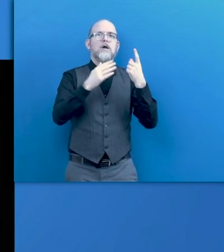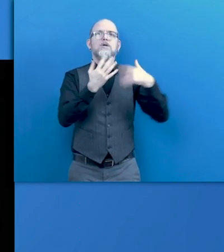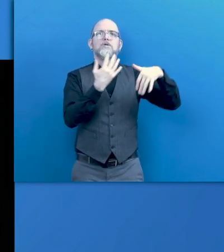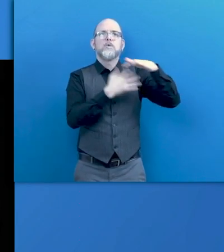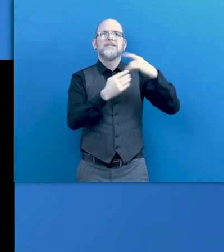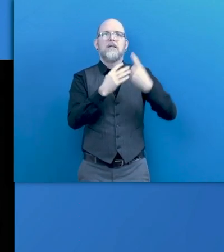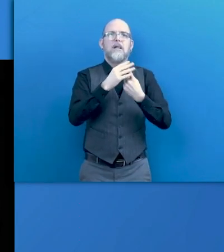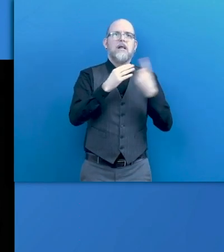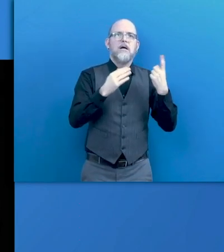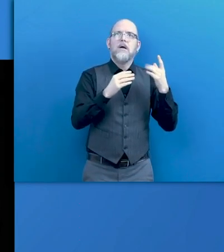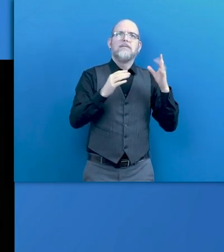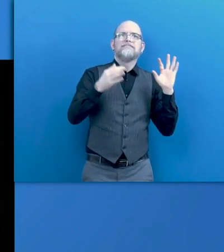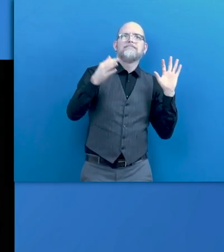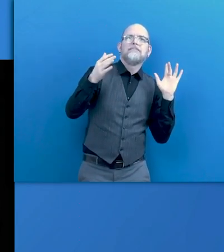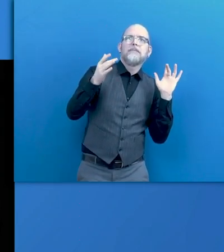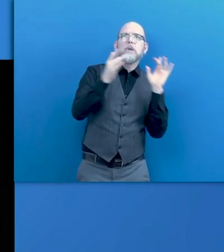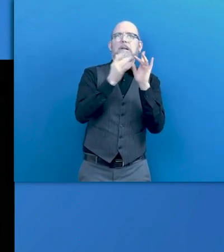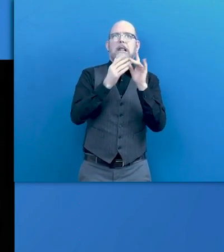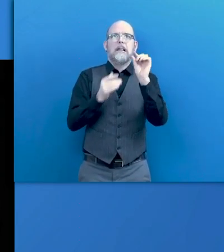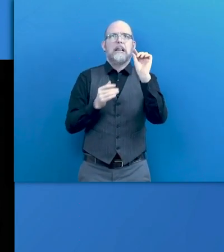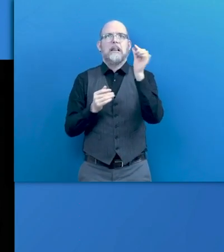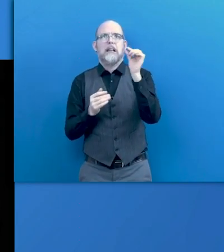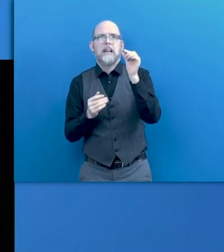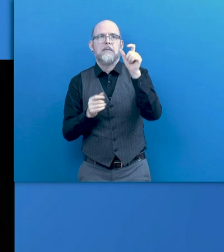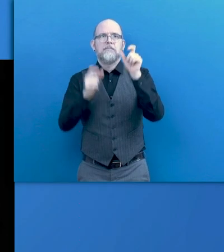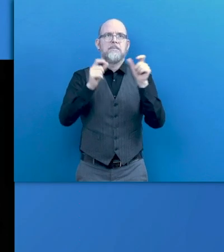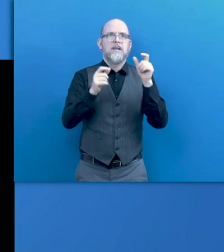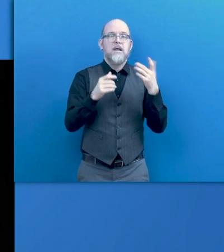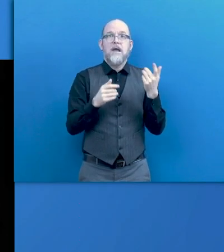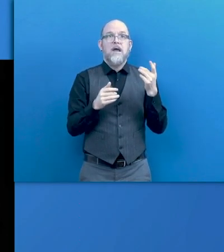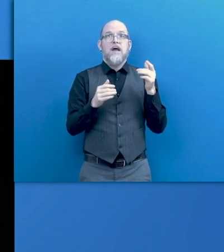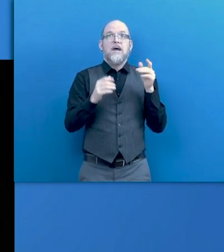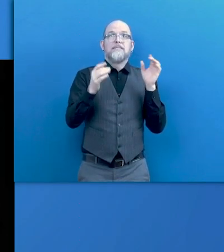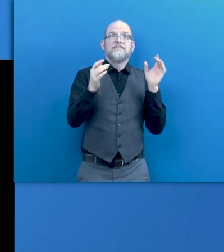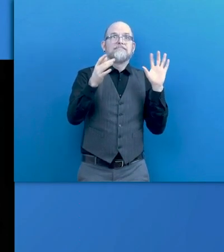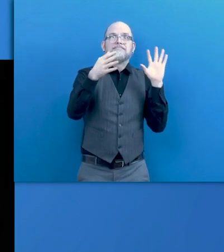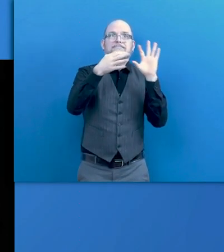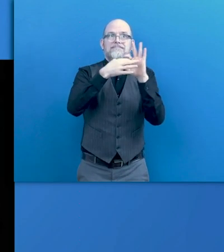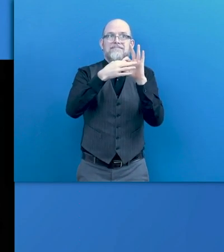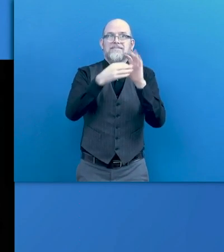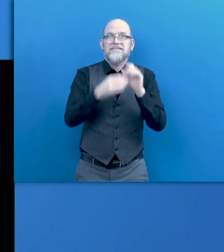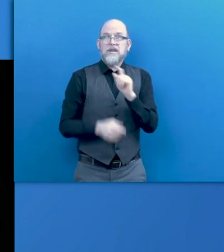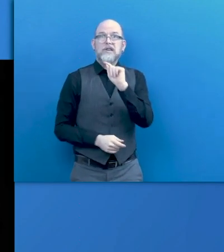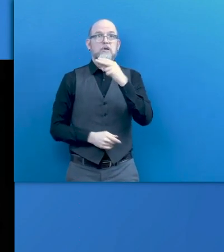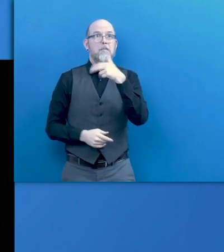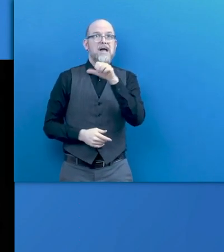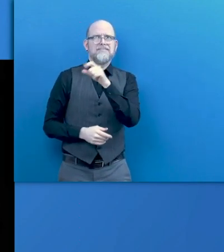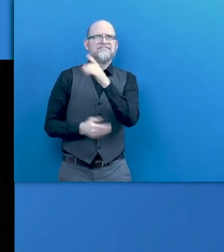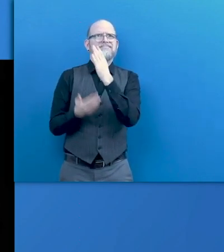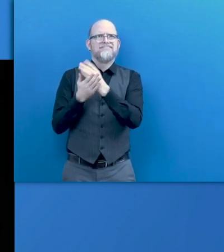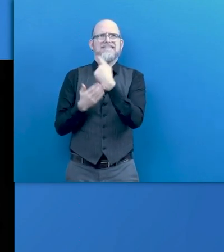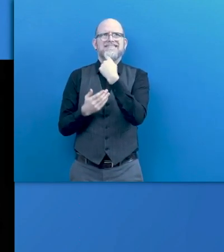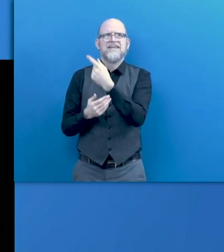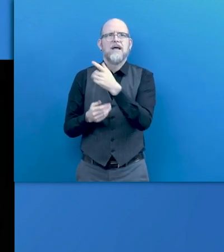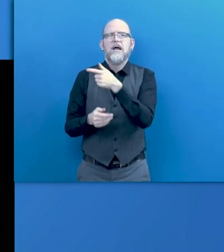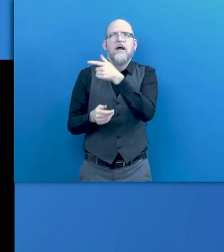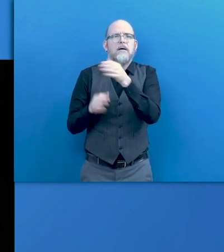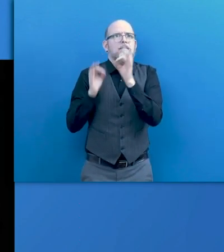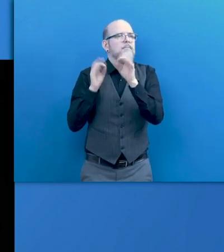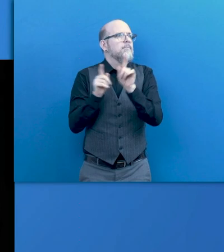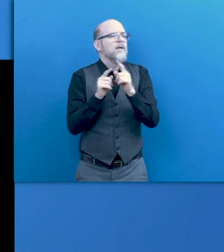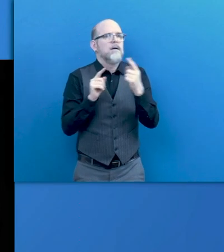you actually come into contact with it less than you might like. And Thomas, you just got it right. You came across it by chance, and initially there was a